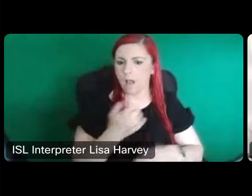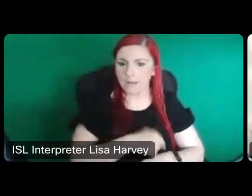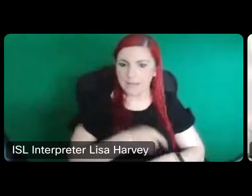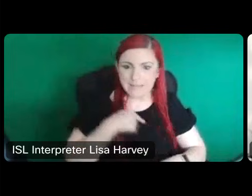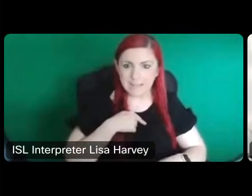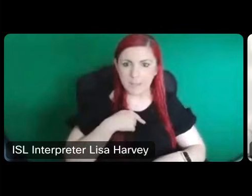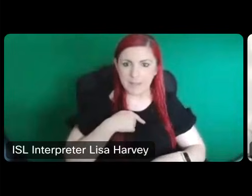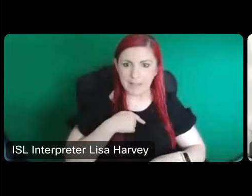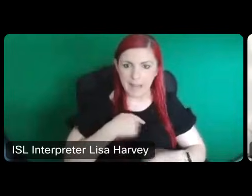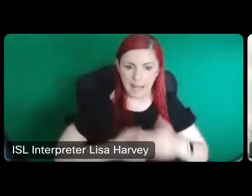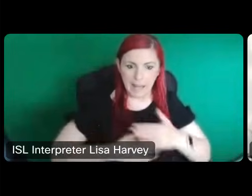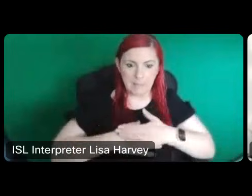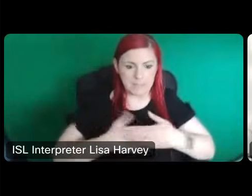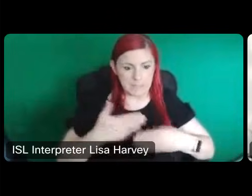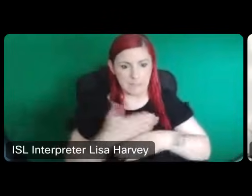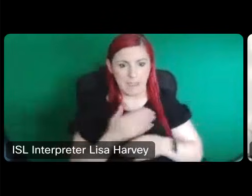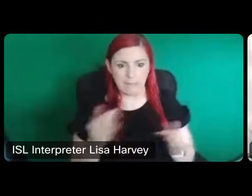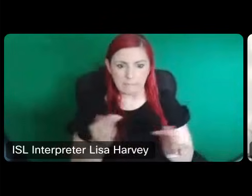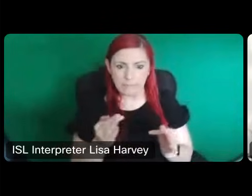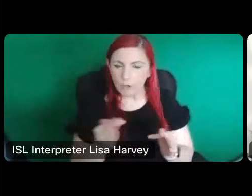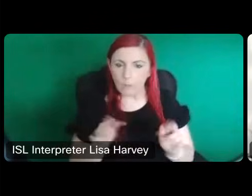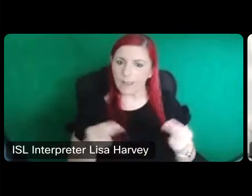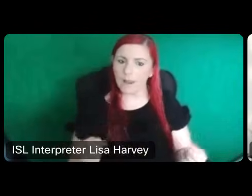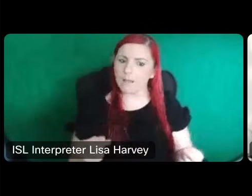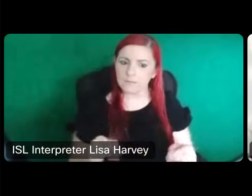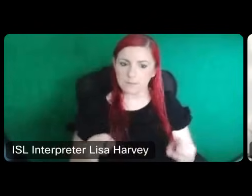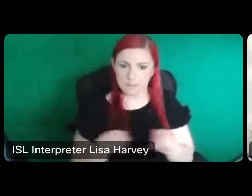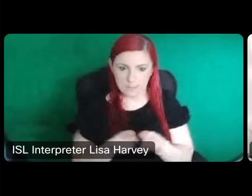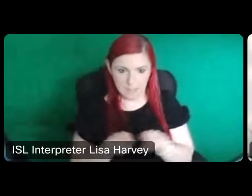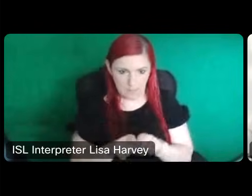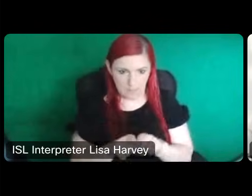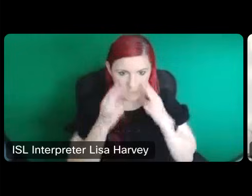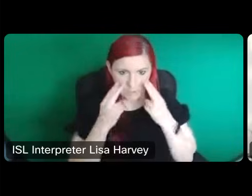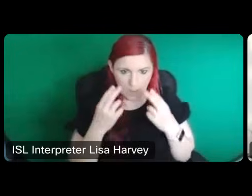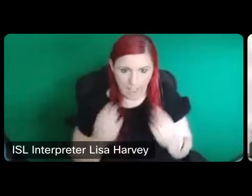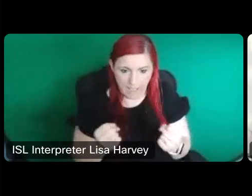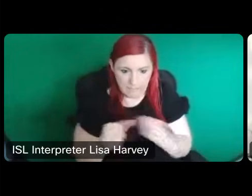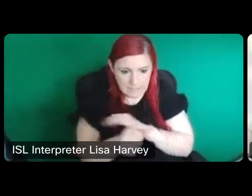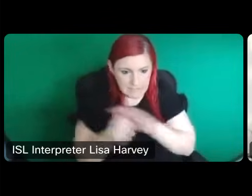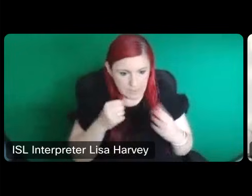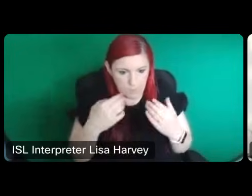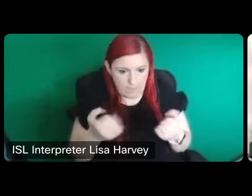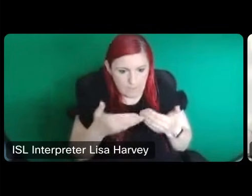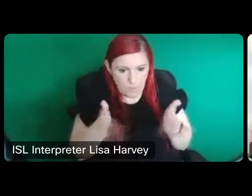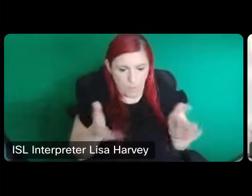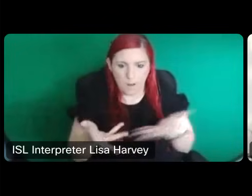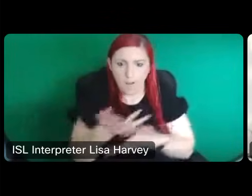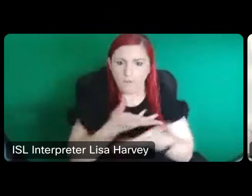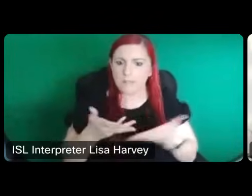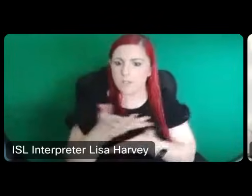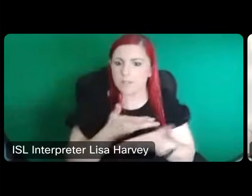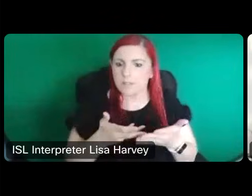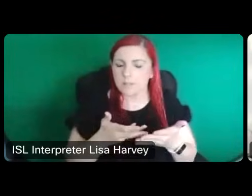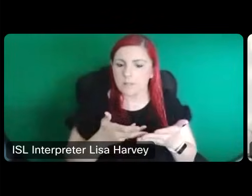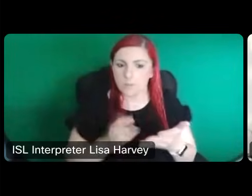of skills on how to have open conversations, and inconsistent guidelines. The words in this policy are the guidance and